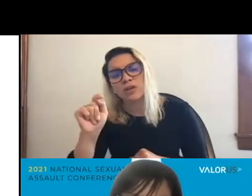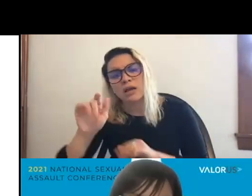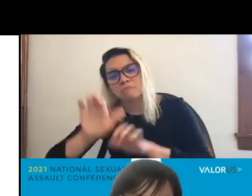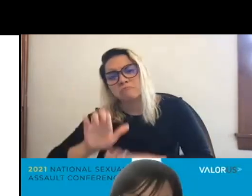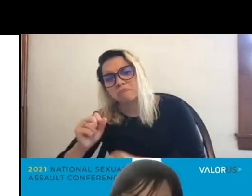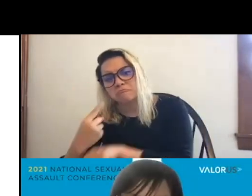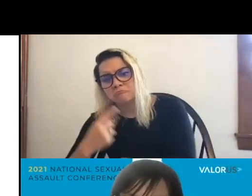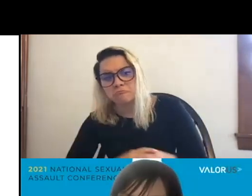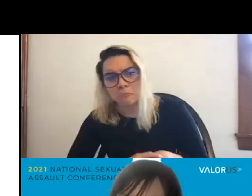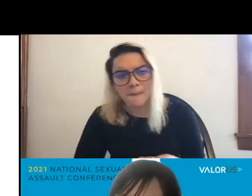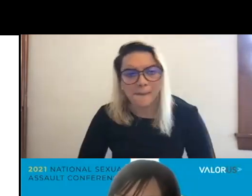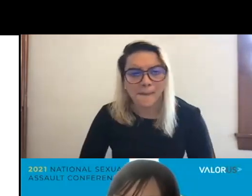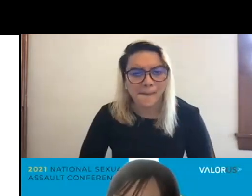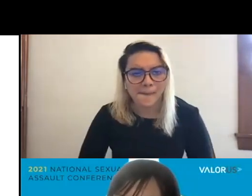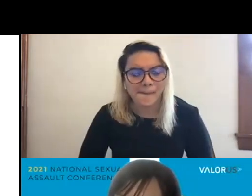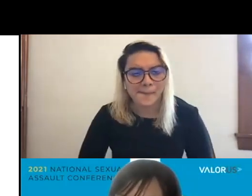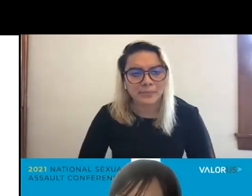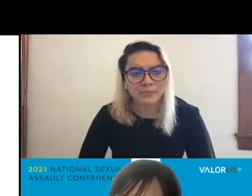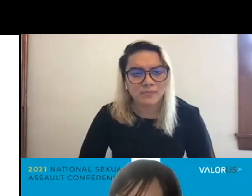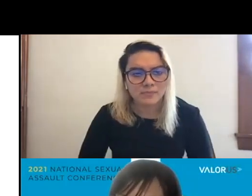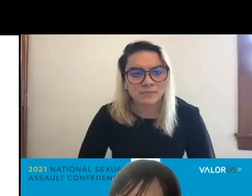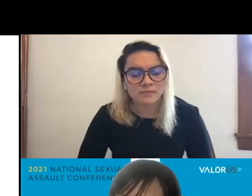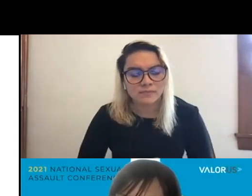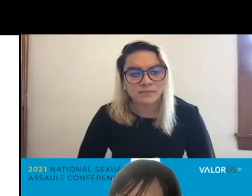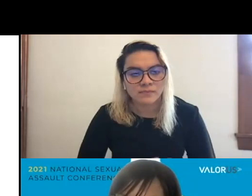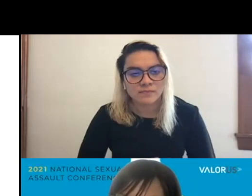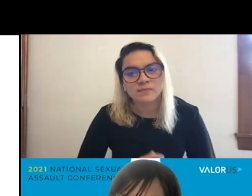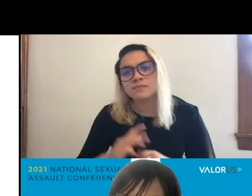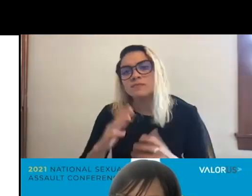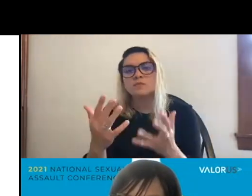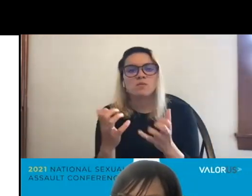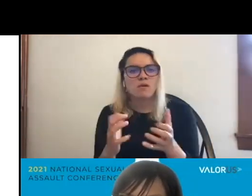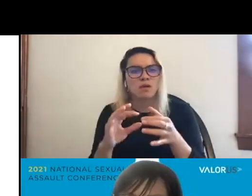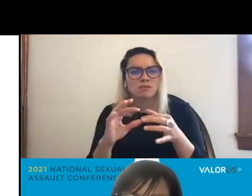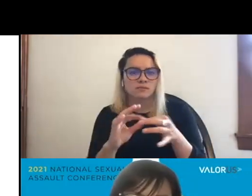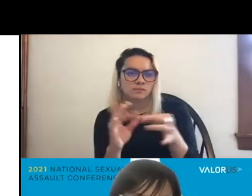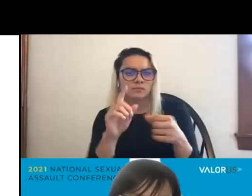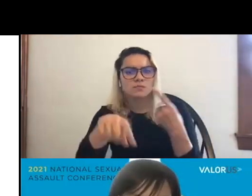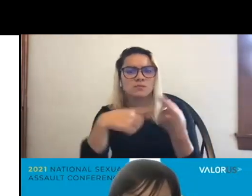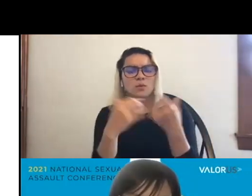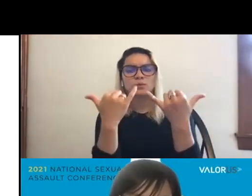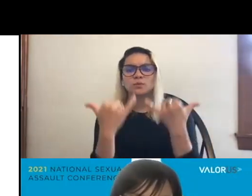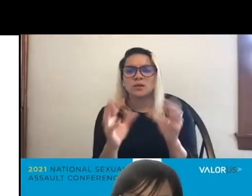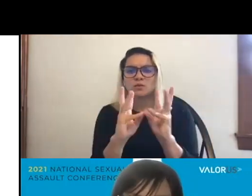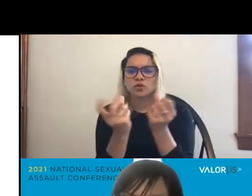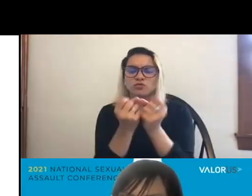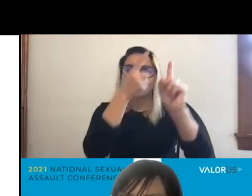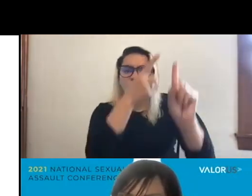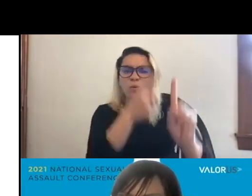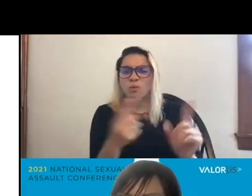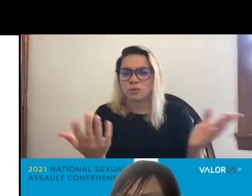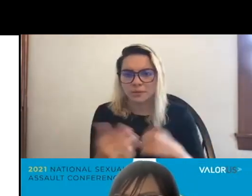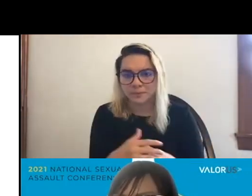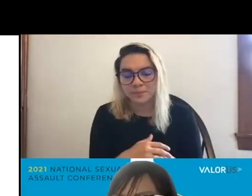the next slide. So I just want to touch down on what our goals are for today. You saw the learning